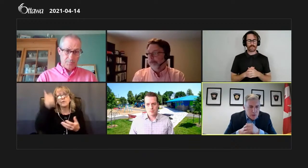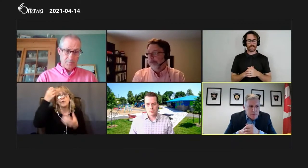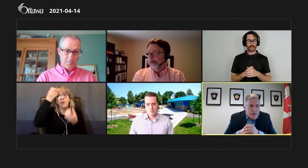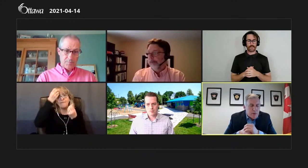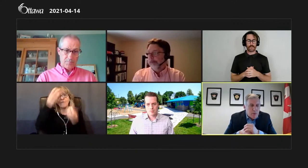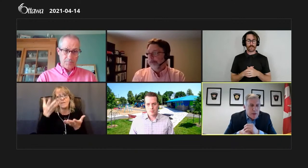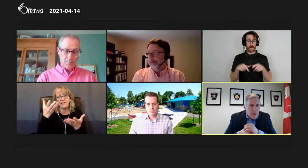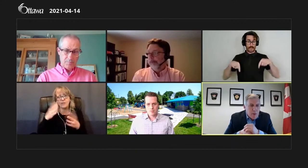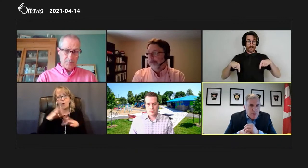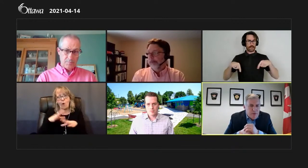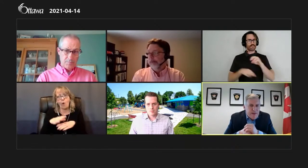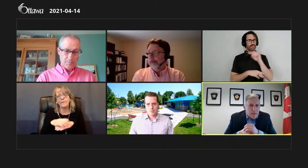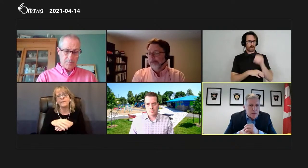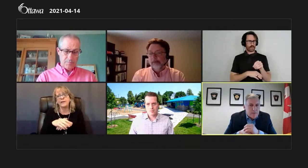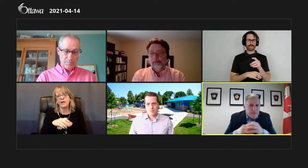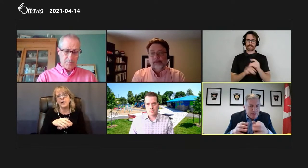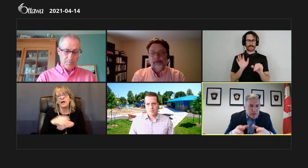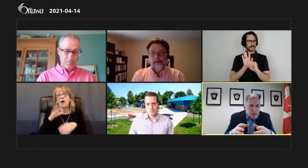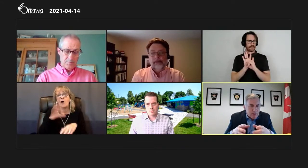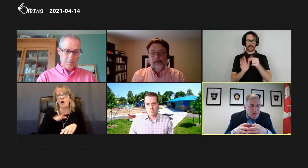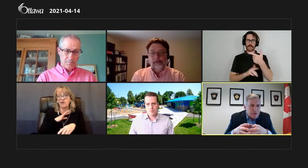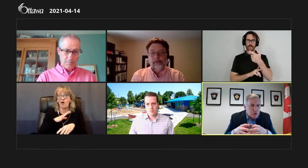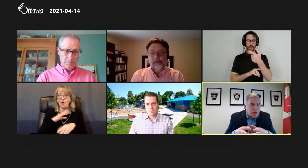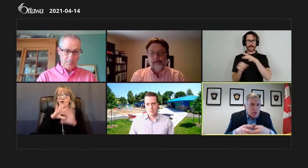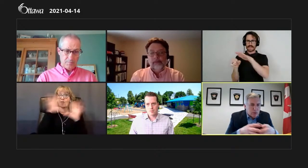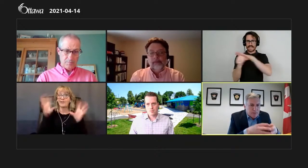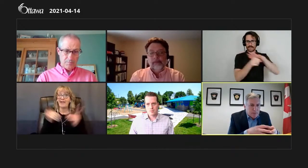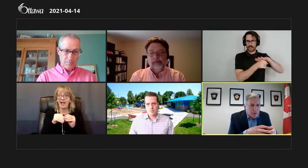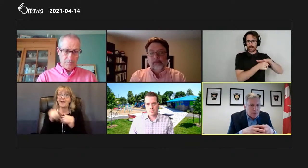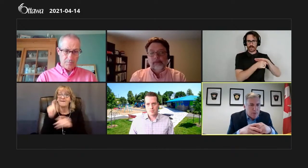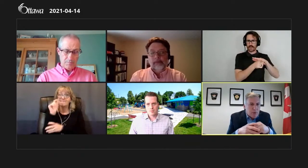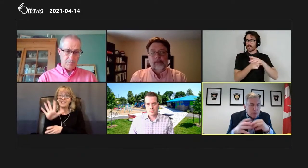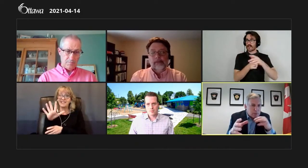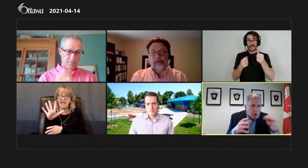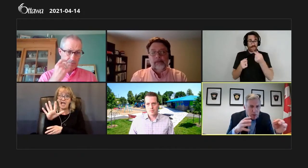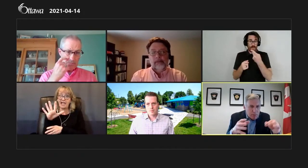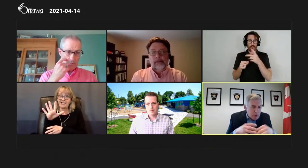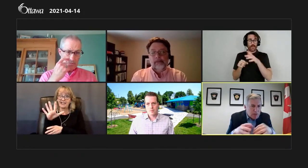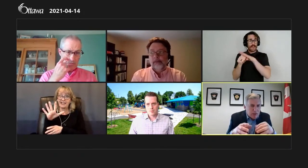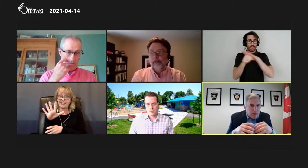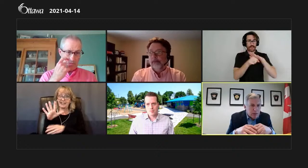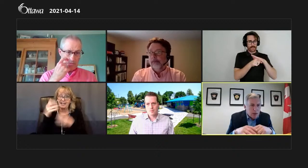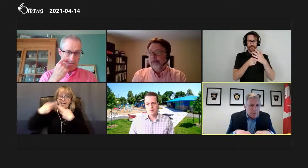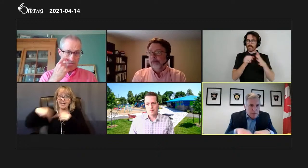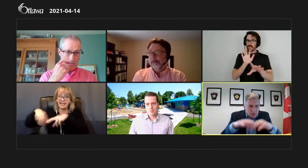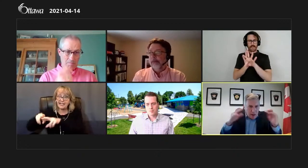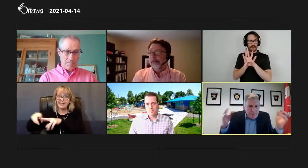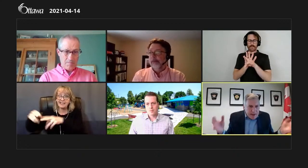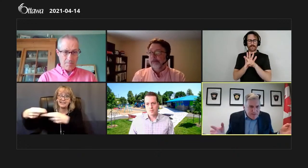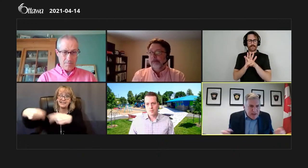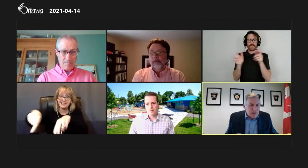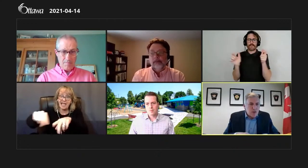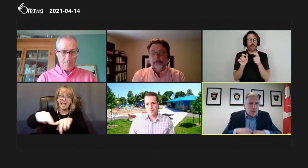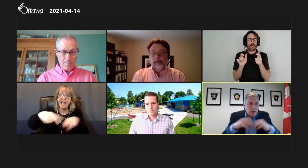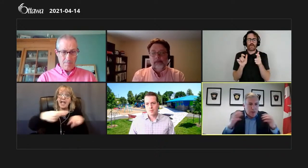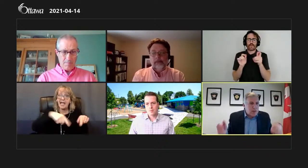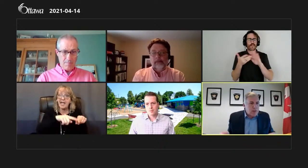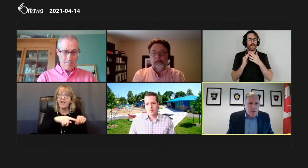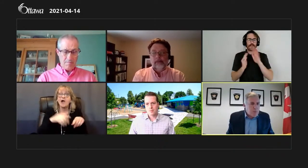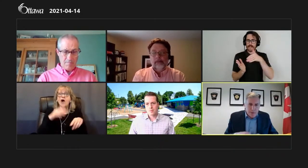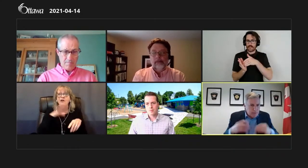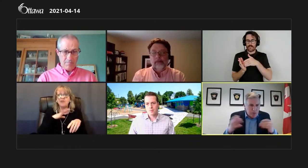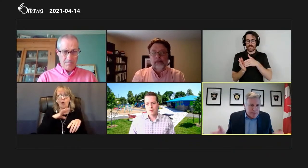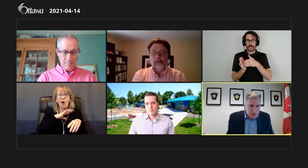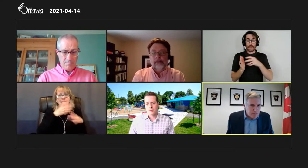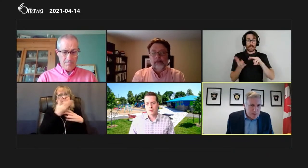as you remember, we found some physical infrastructure in some of those neighborhoods, small community centers. These are not mass vaccination clinics. It's not to